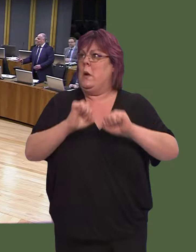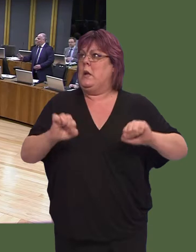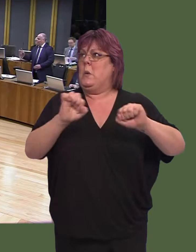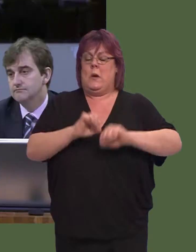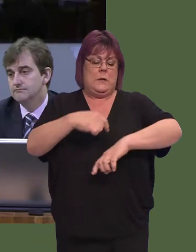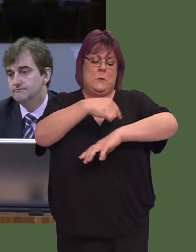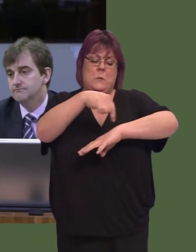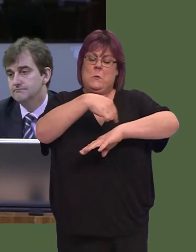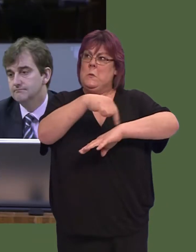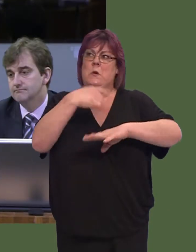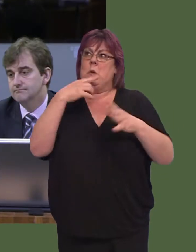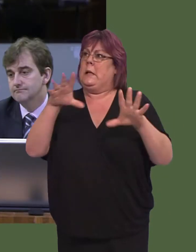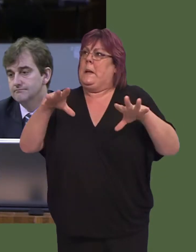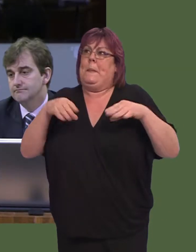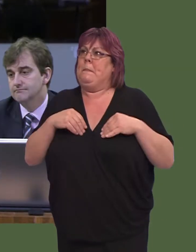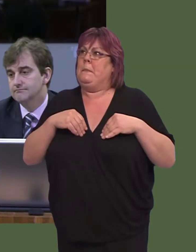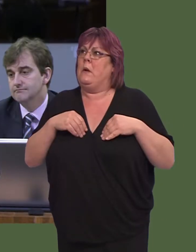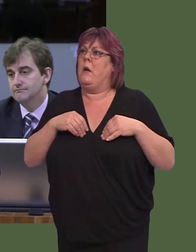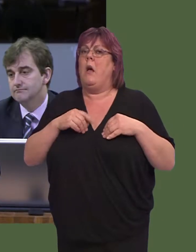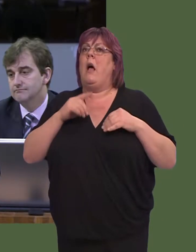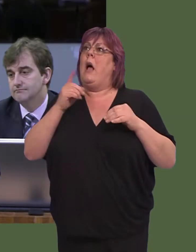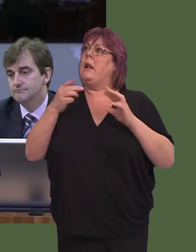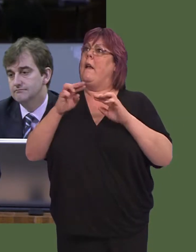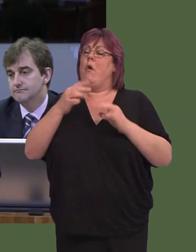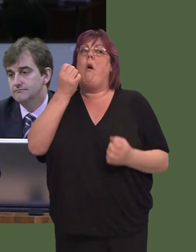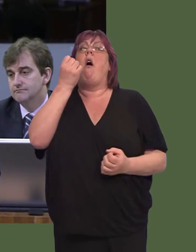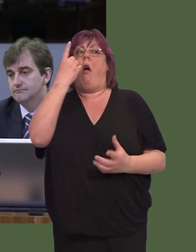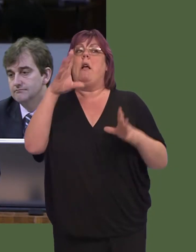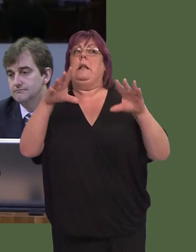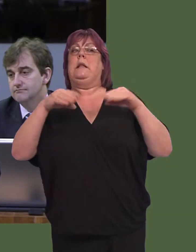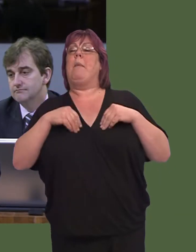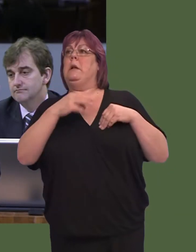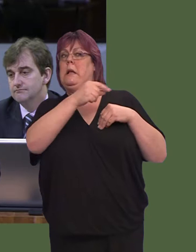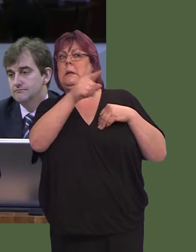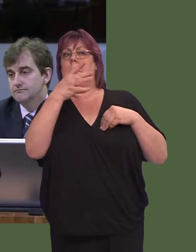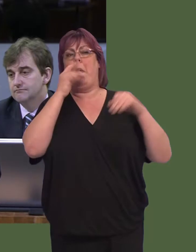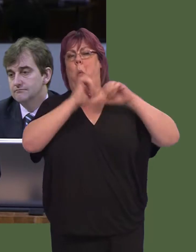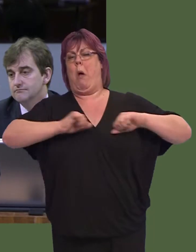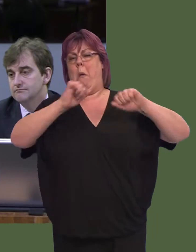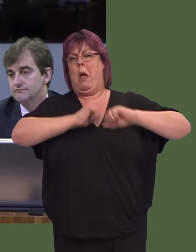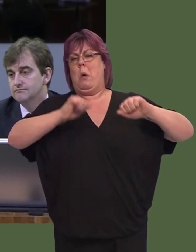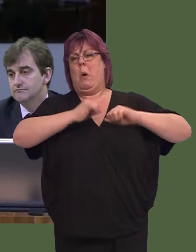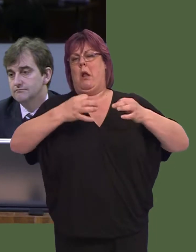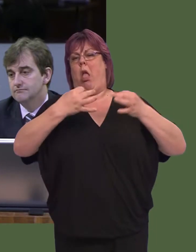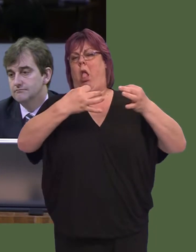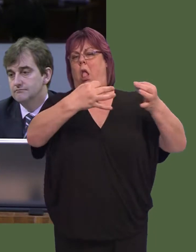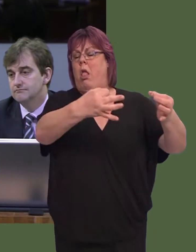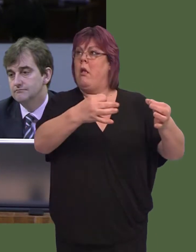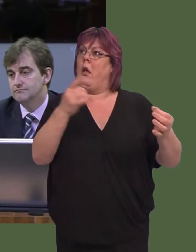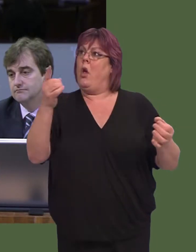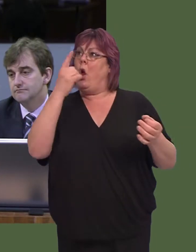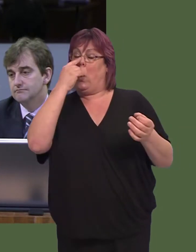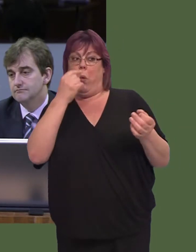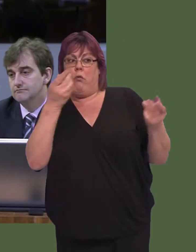whole of Wales for the Welsh Ambulance Service to respond to? And if you do recognise that, what measures are you putting in place to address